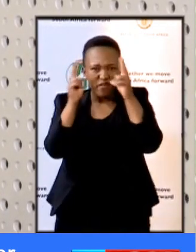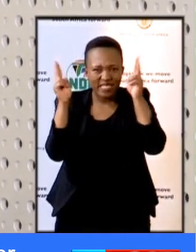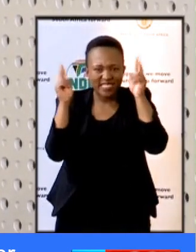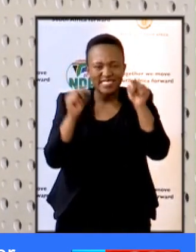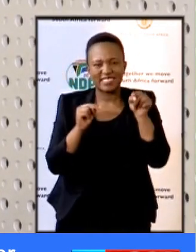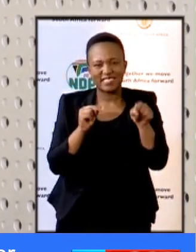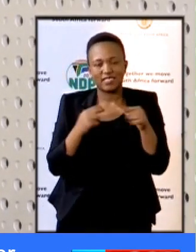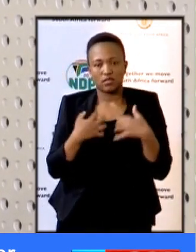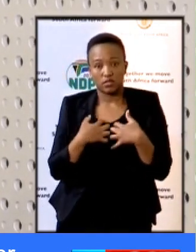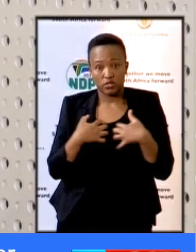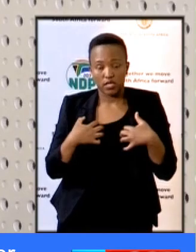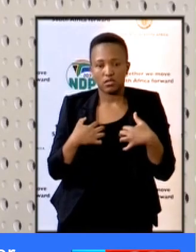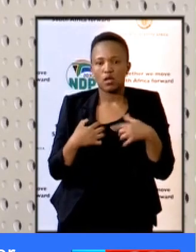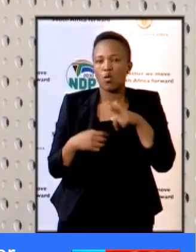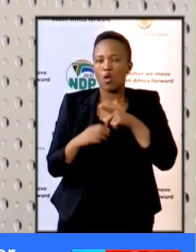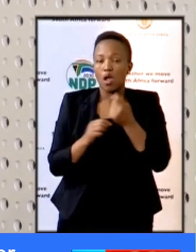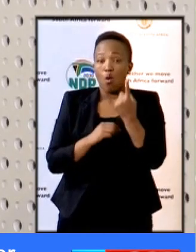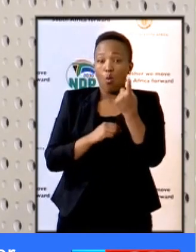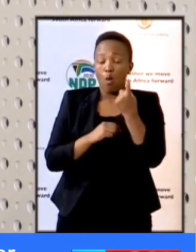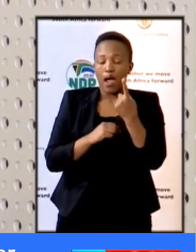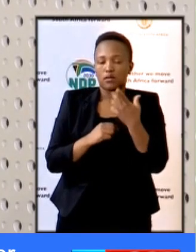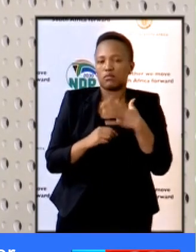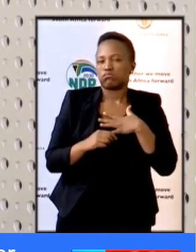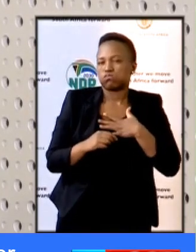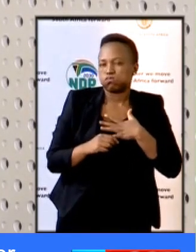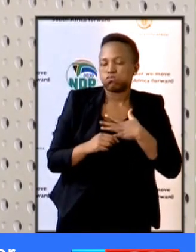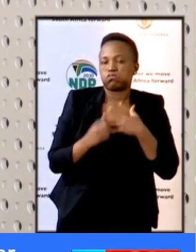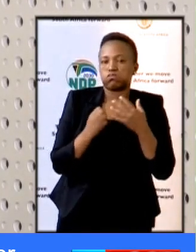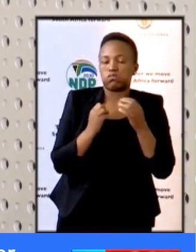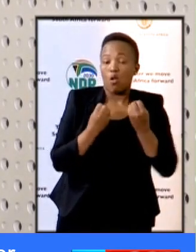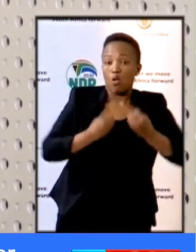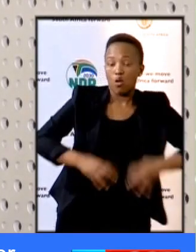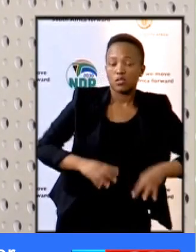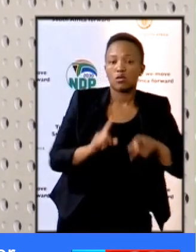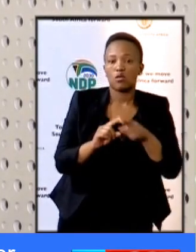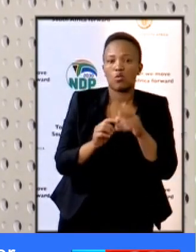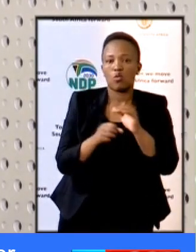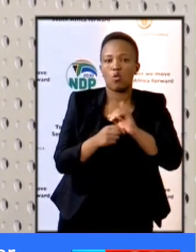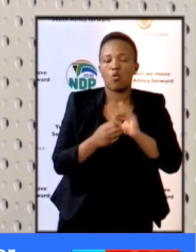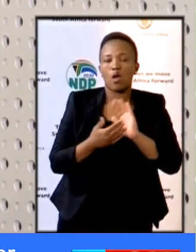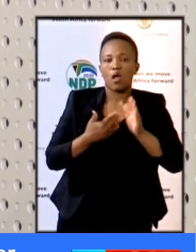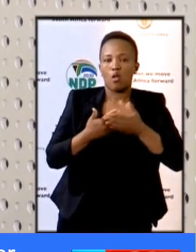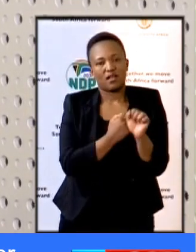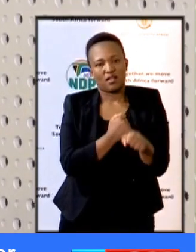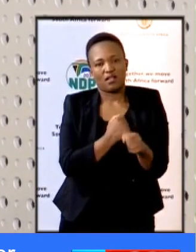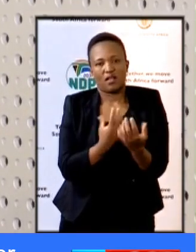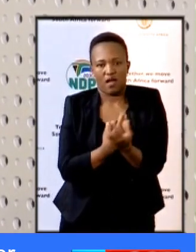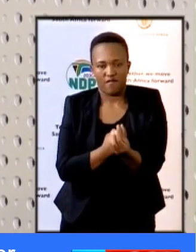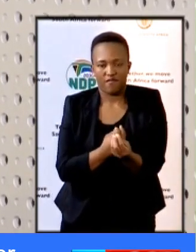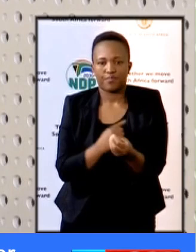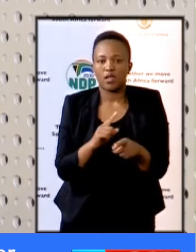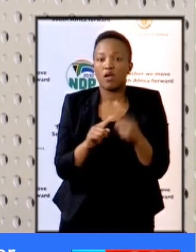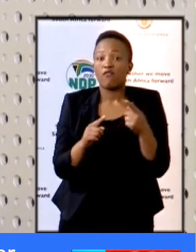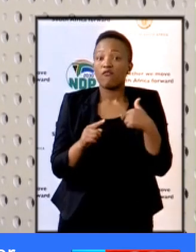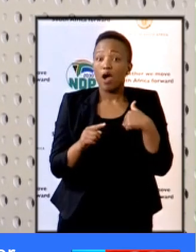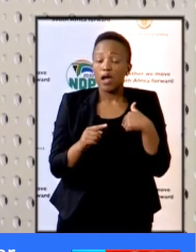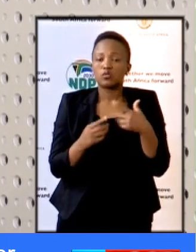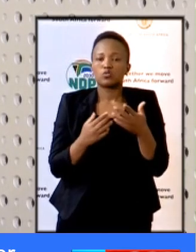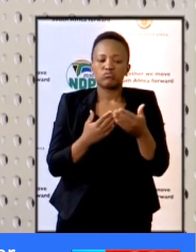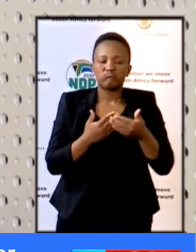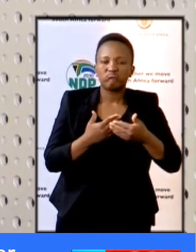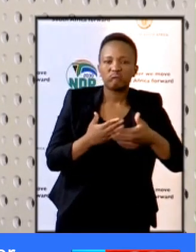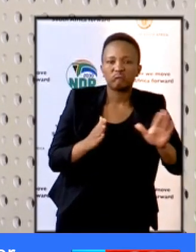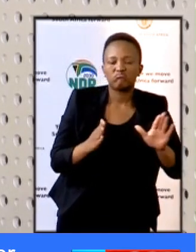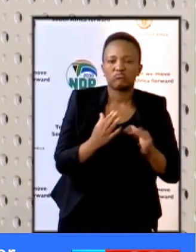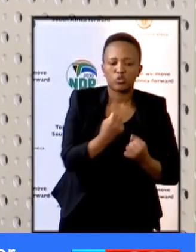incurred significant losses as a result of the lockdown, say that in order to unblock this, government has